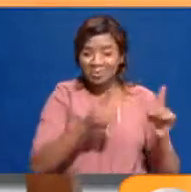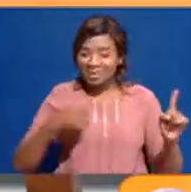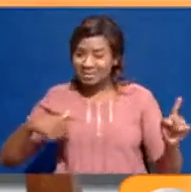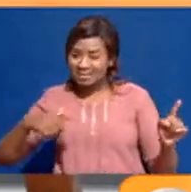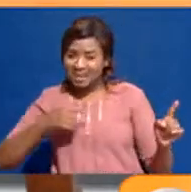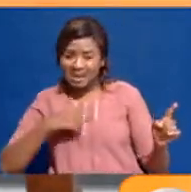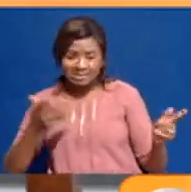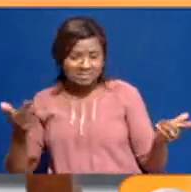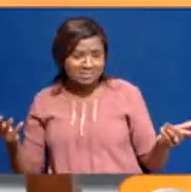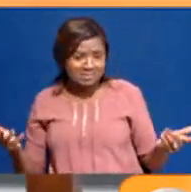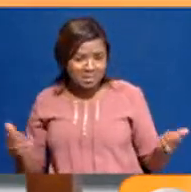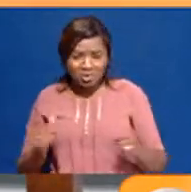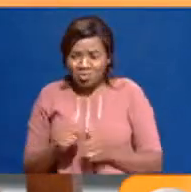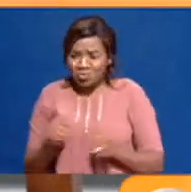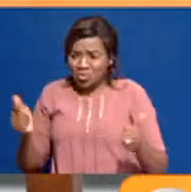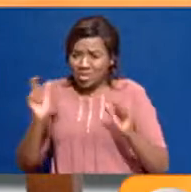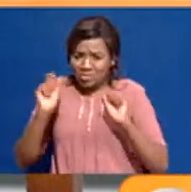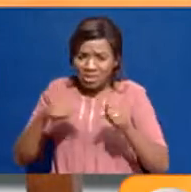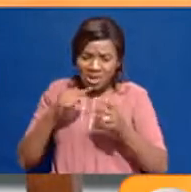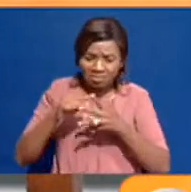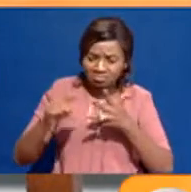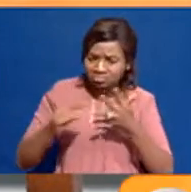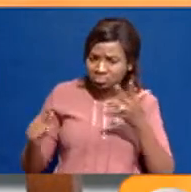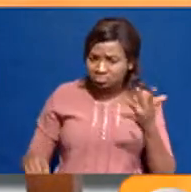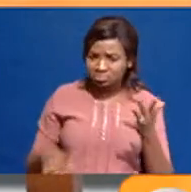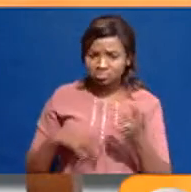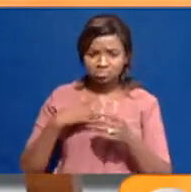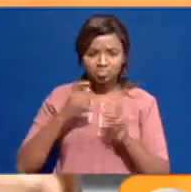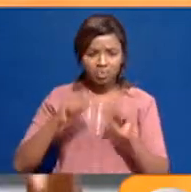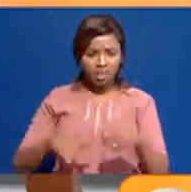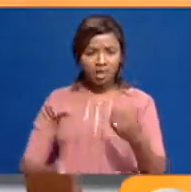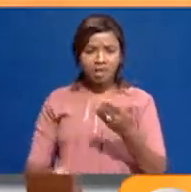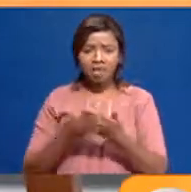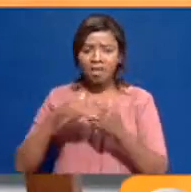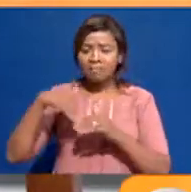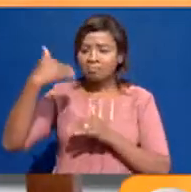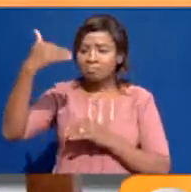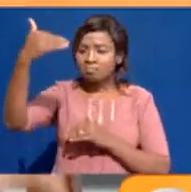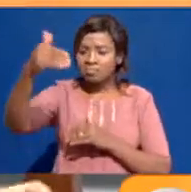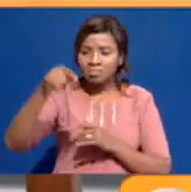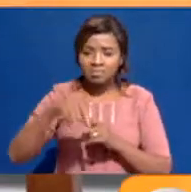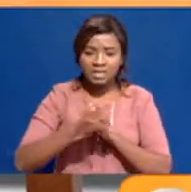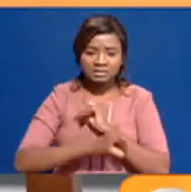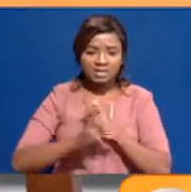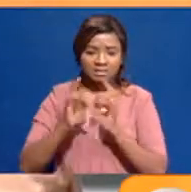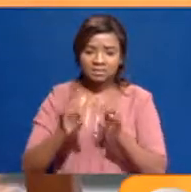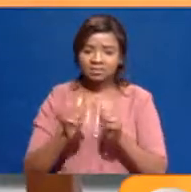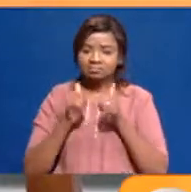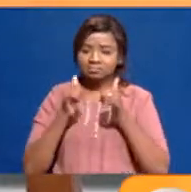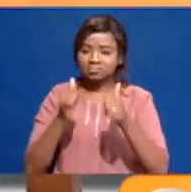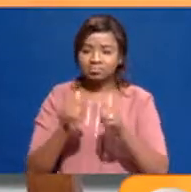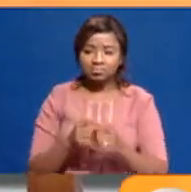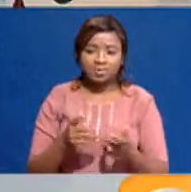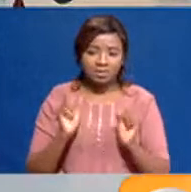what we need to do for the future of our country. Can we get in that direction? And they are managing. And if